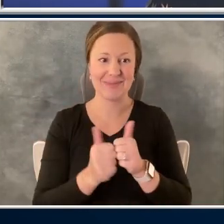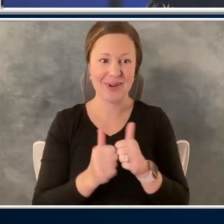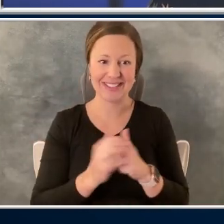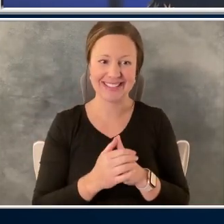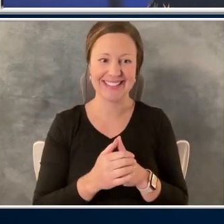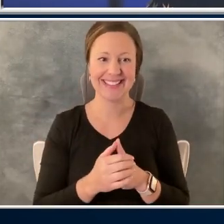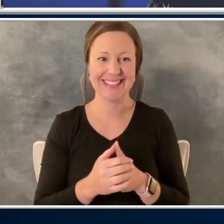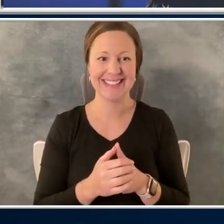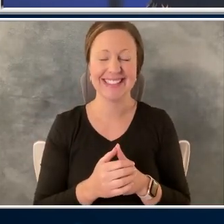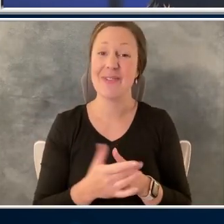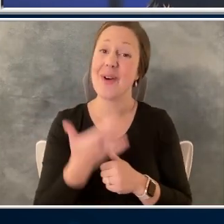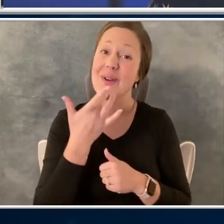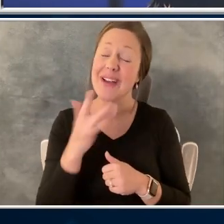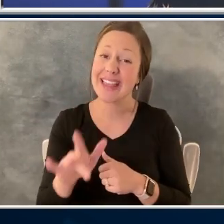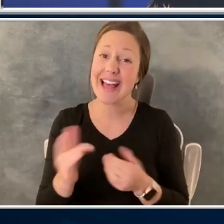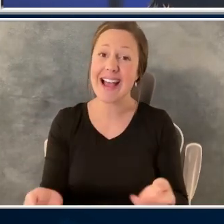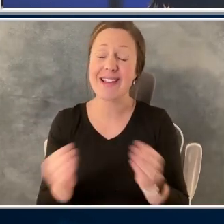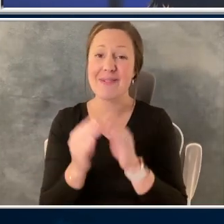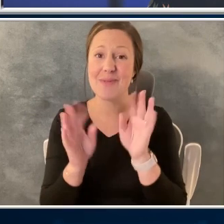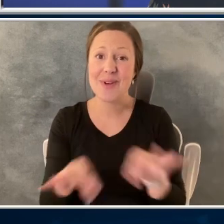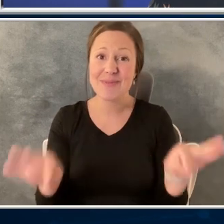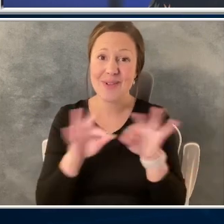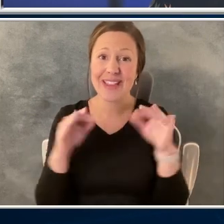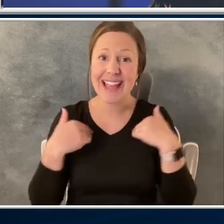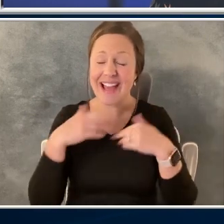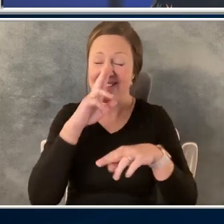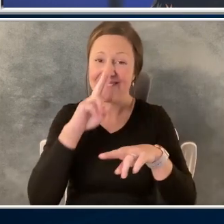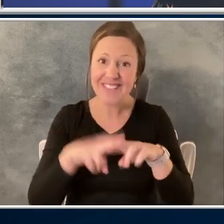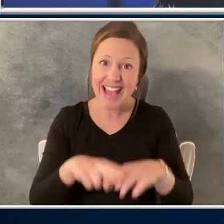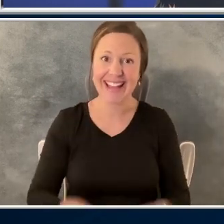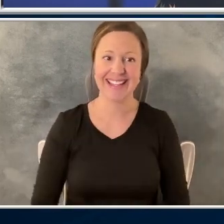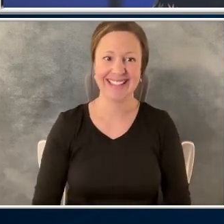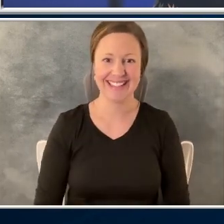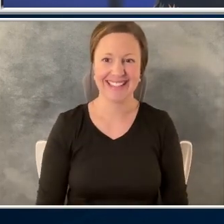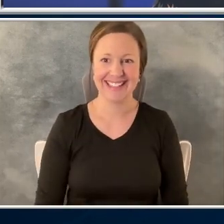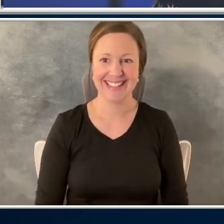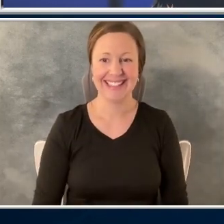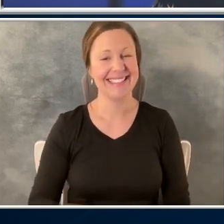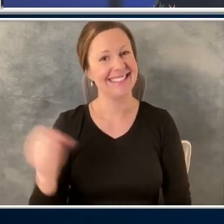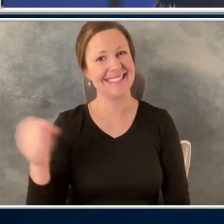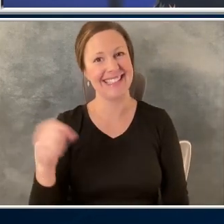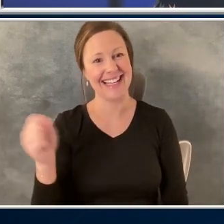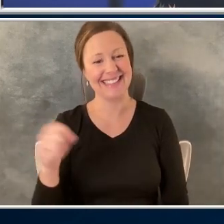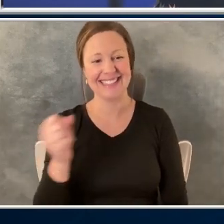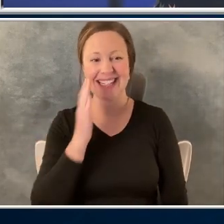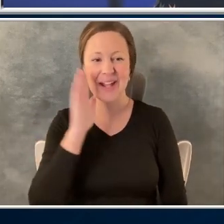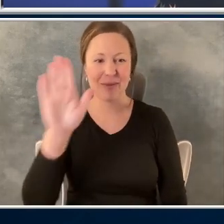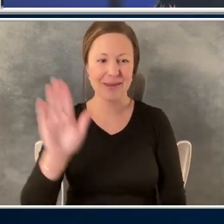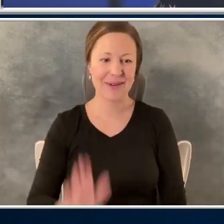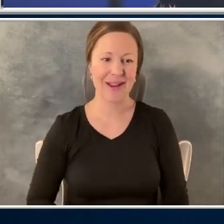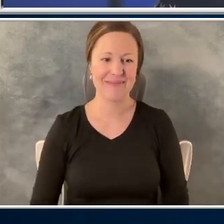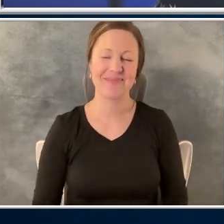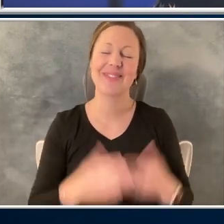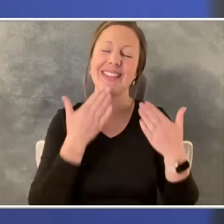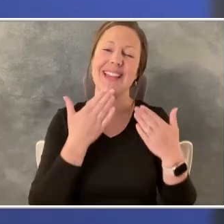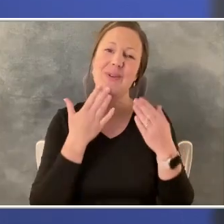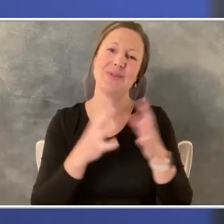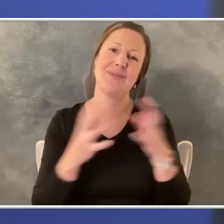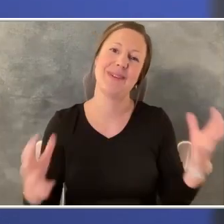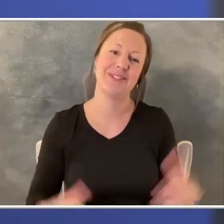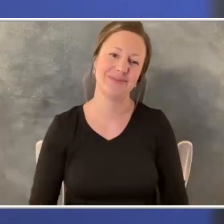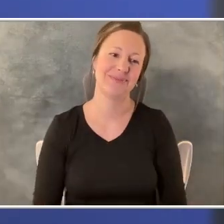Well, good luck. More importantly, just have a really good time, Dr. Linsky. Yeah, absolutely. It'll be great. It will. Thank you so much.